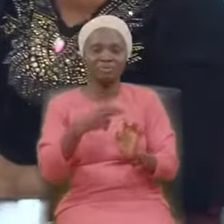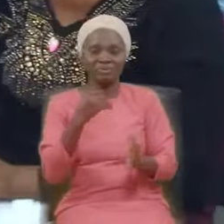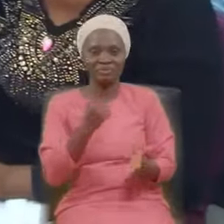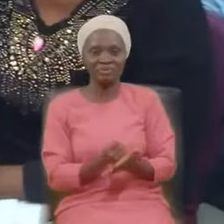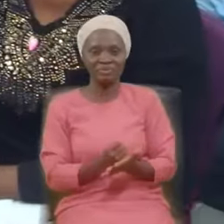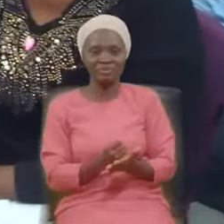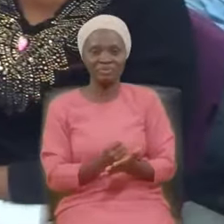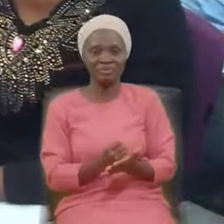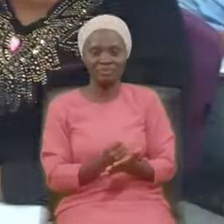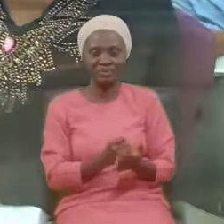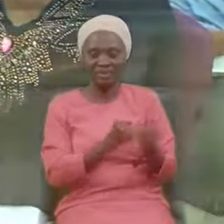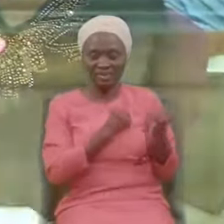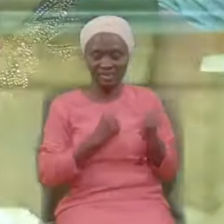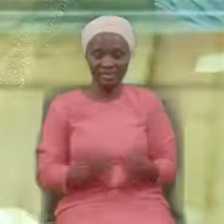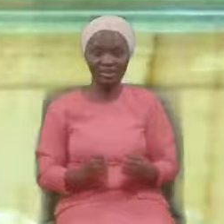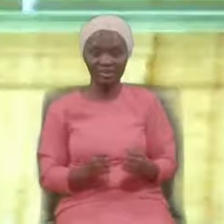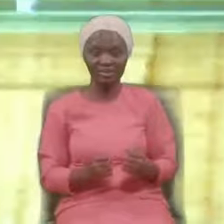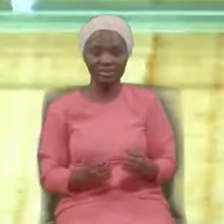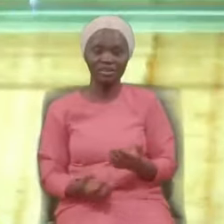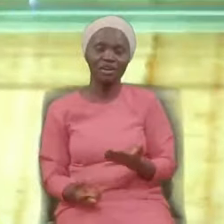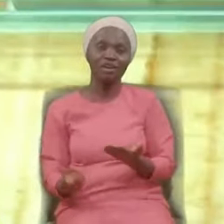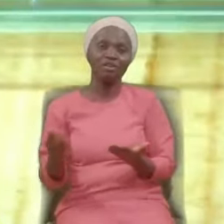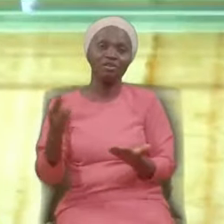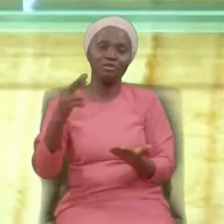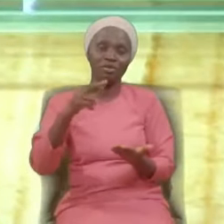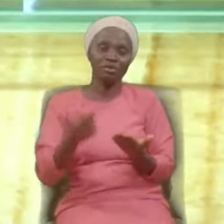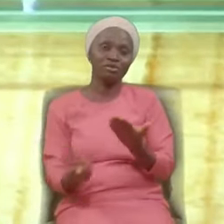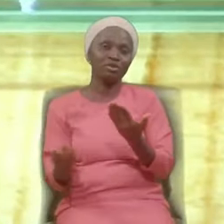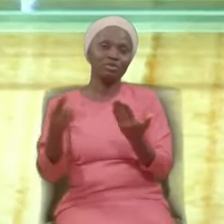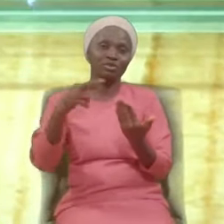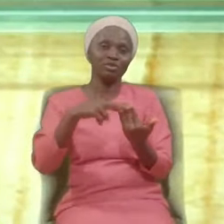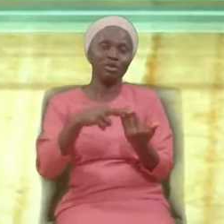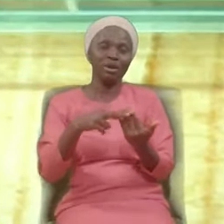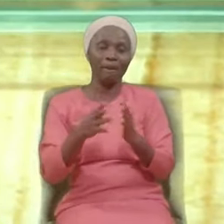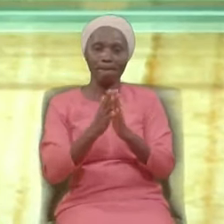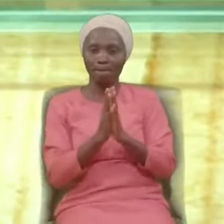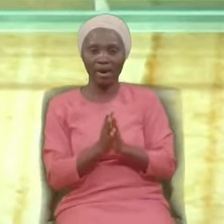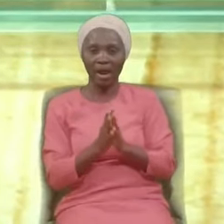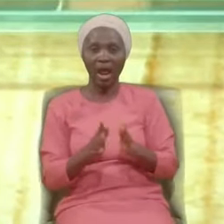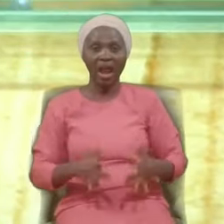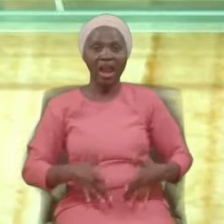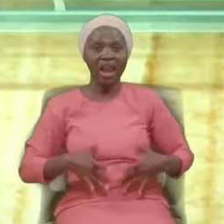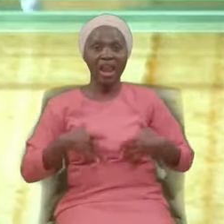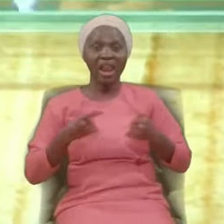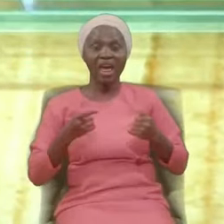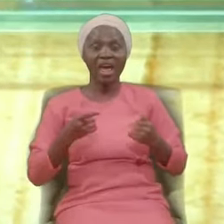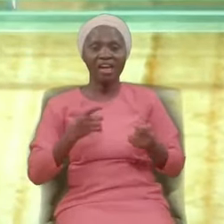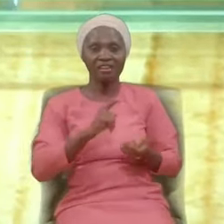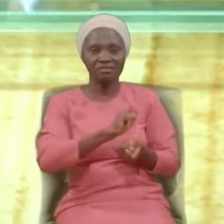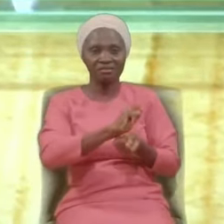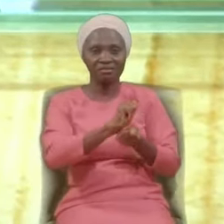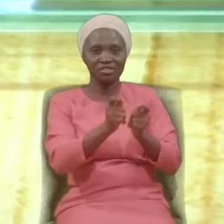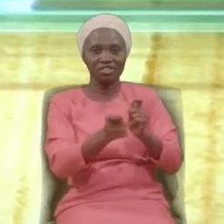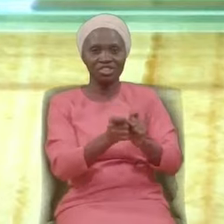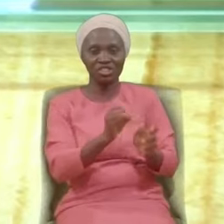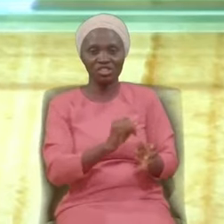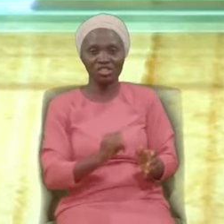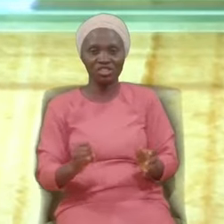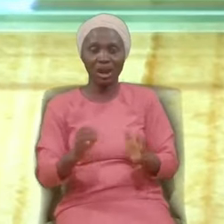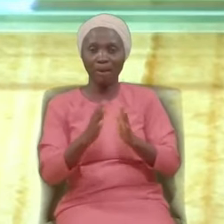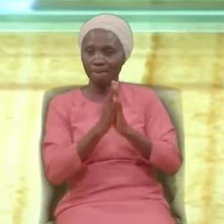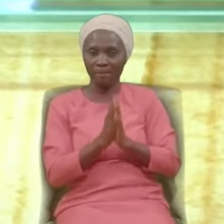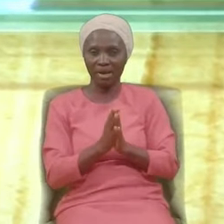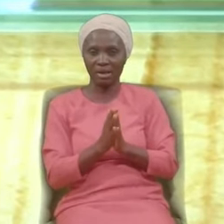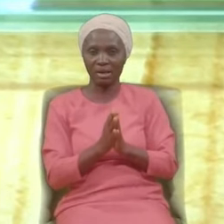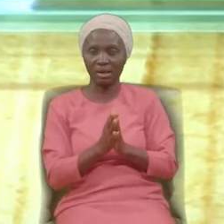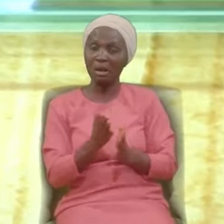Strength restoring prayer, life transforming prayer. That you know your life has been